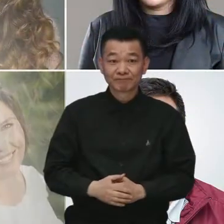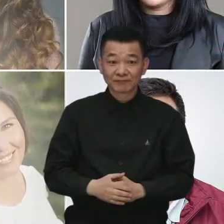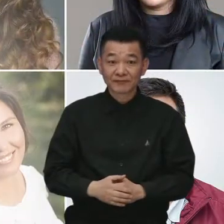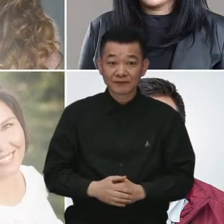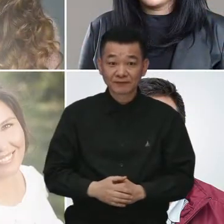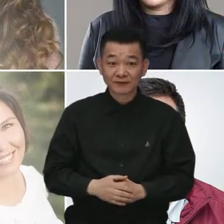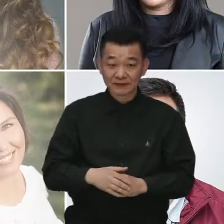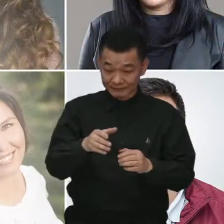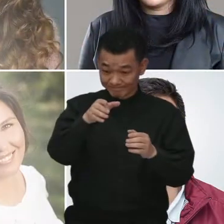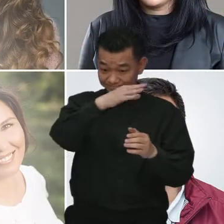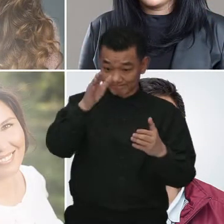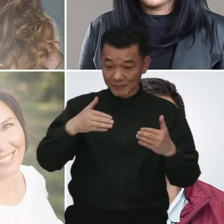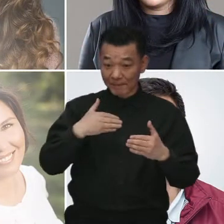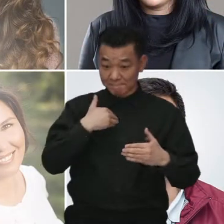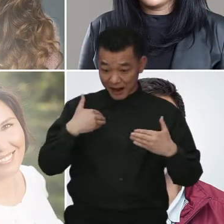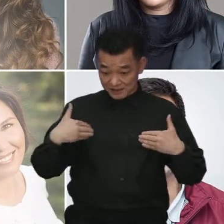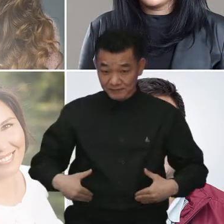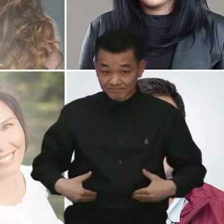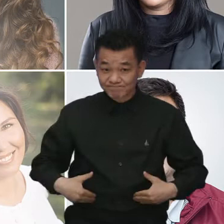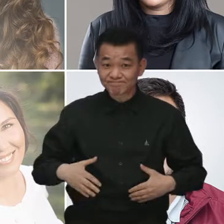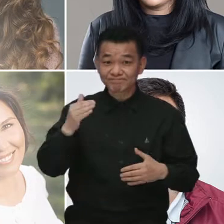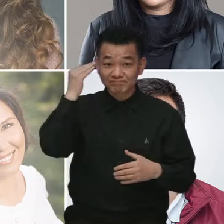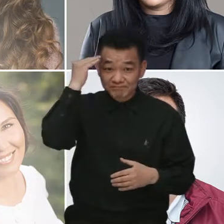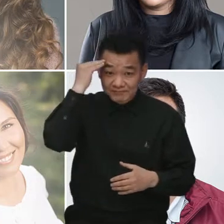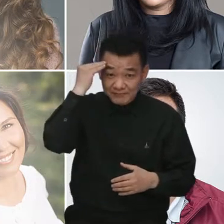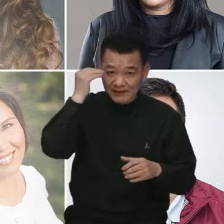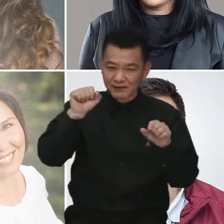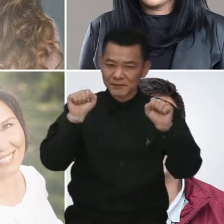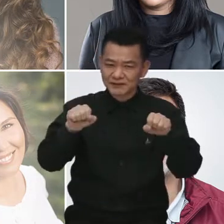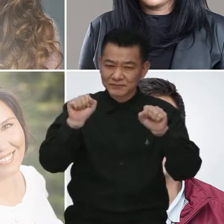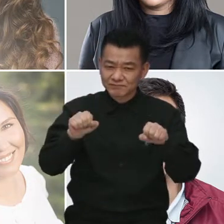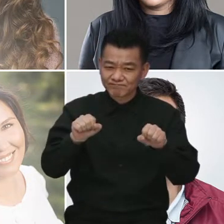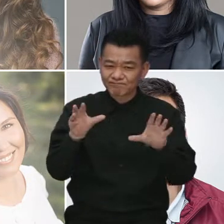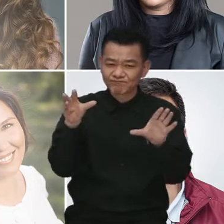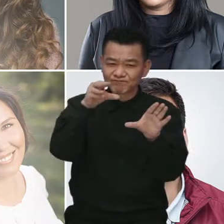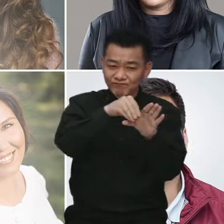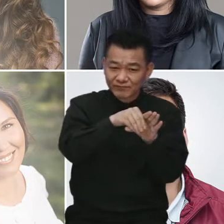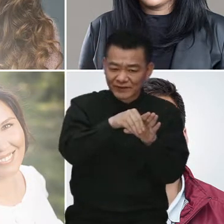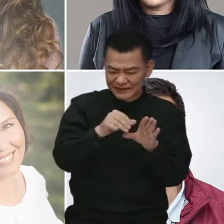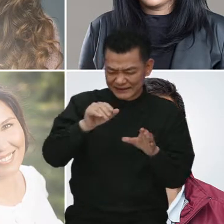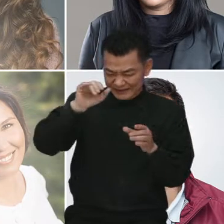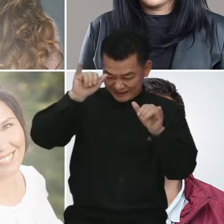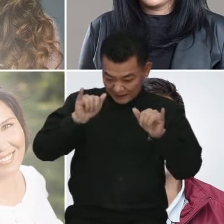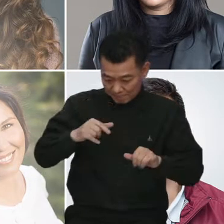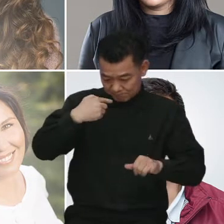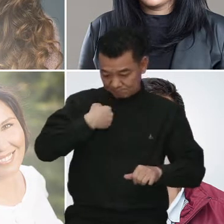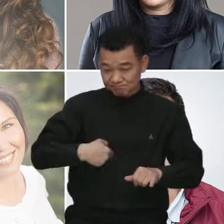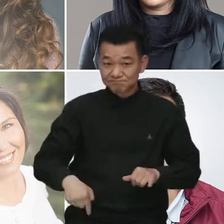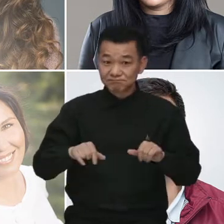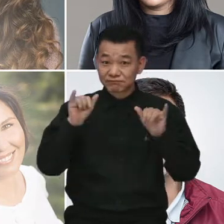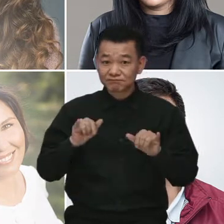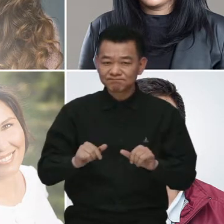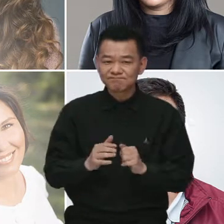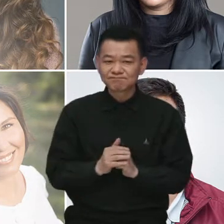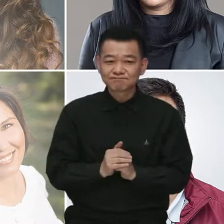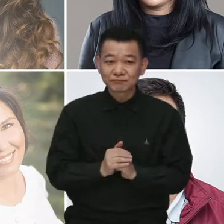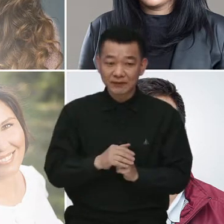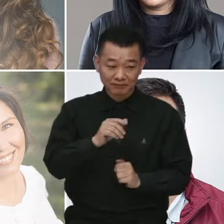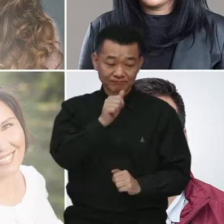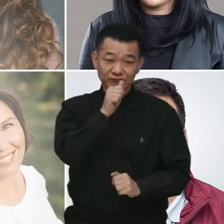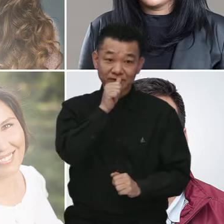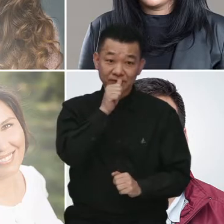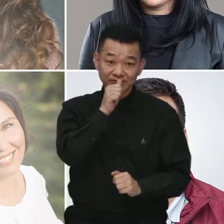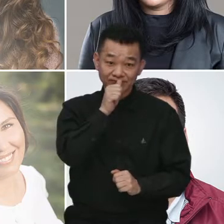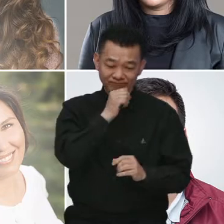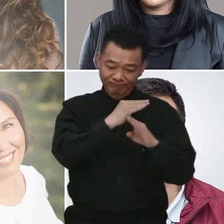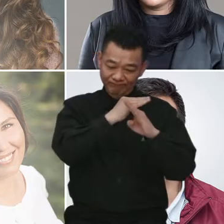Also, we have the rights to be recognized as who we are, including the physical and mental abilities, and rights to have our